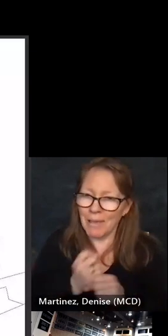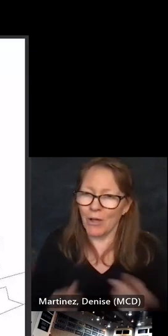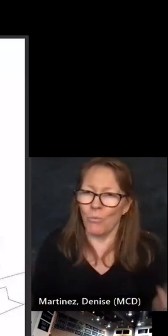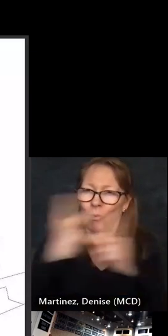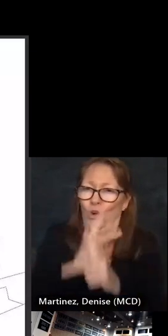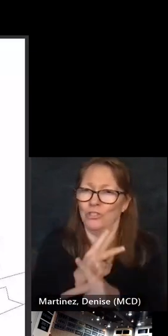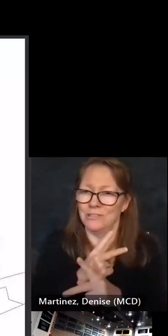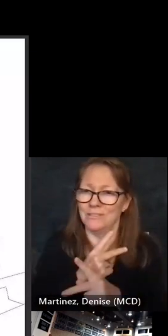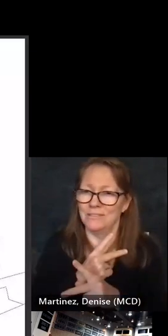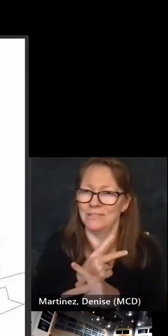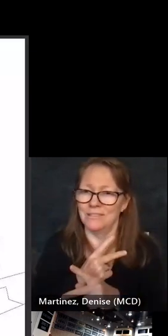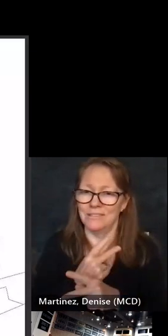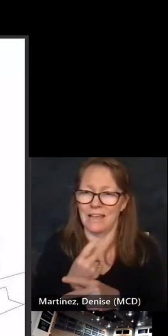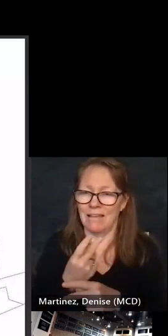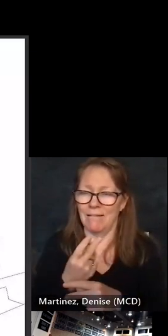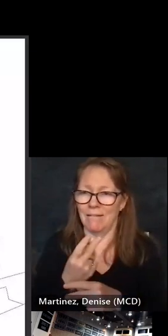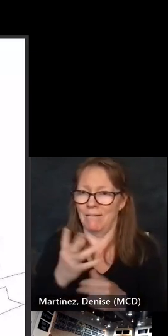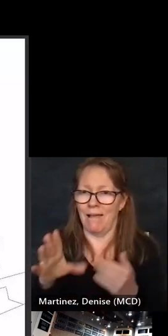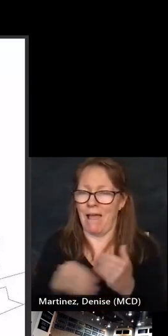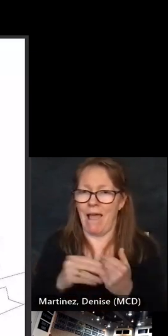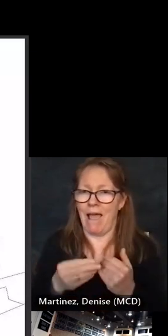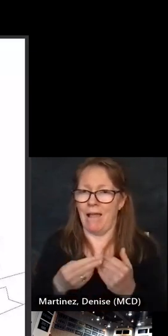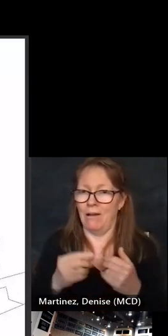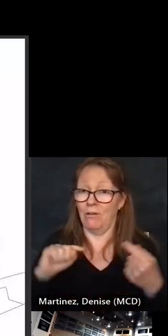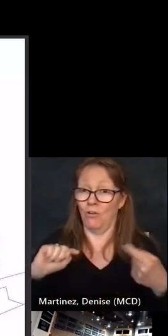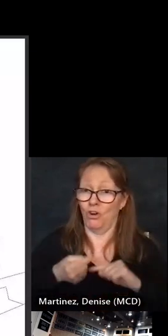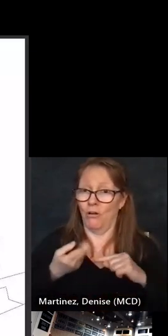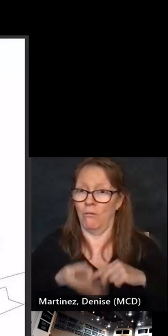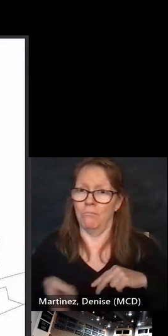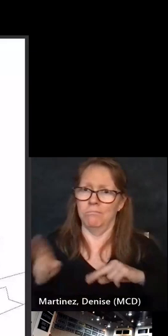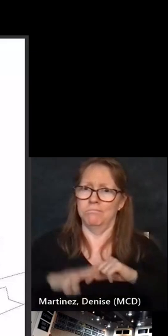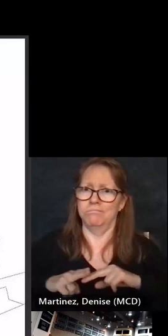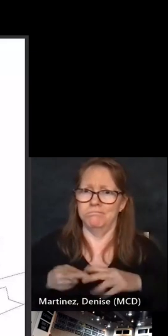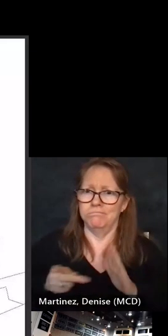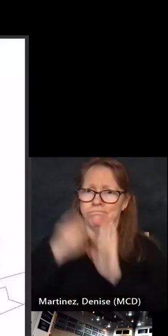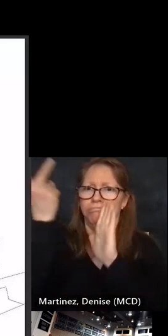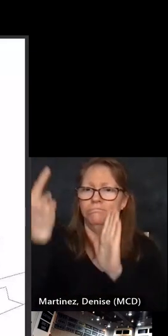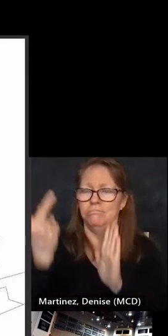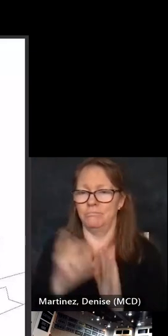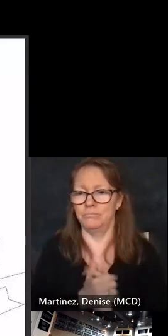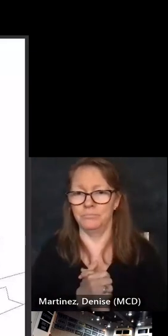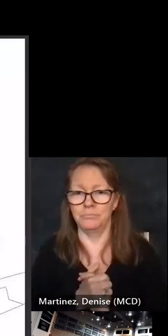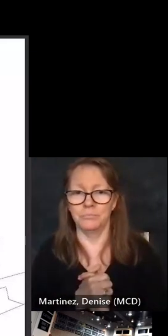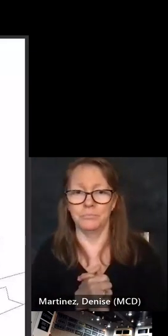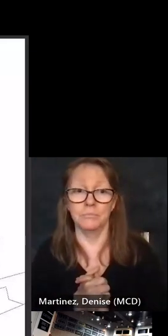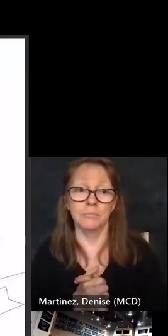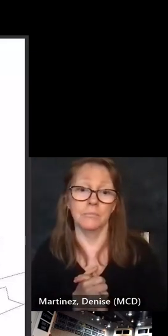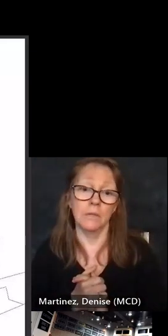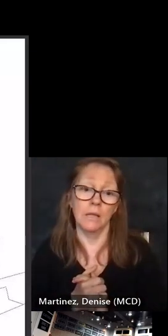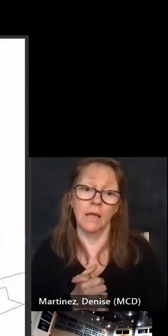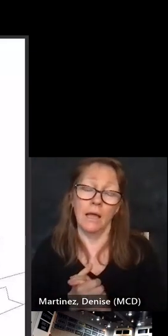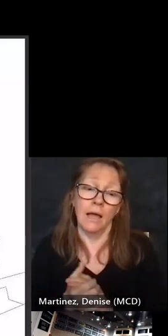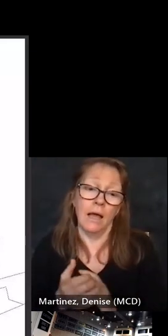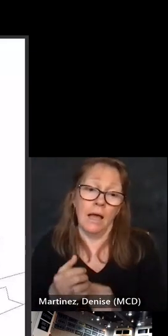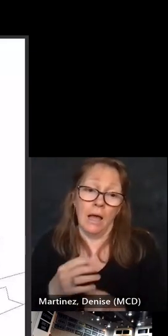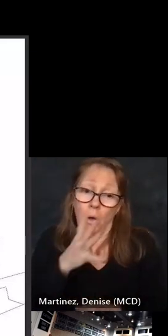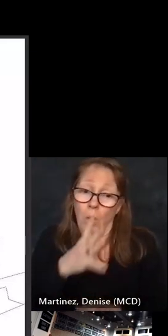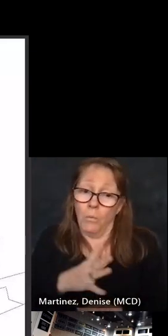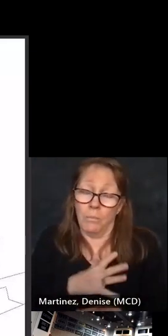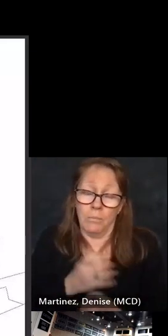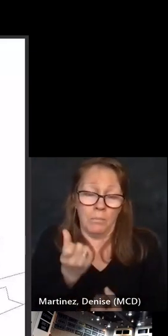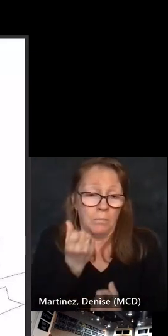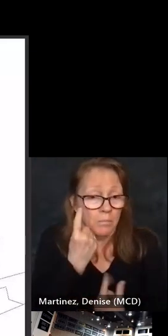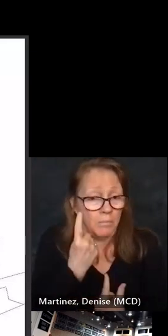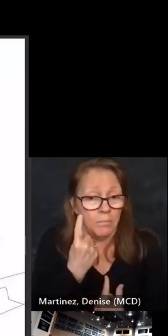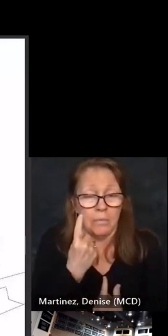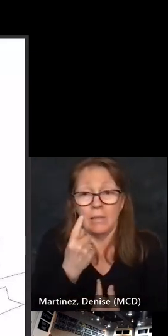I appreciate your concern and the validation of folks who have been working on this for a long